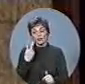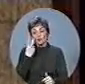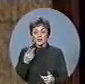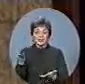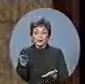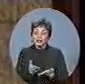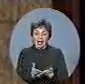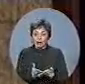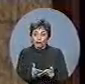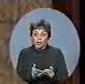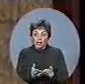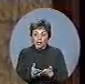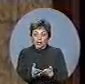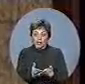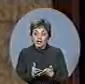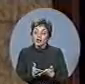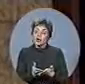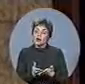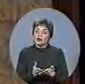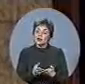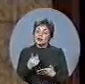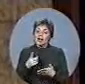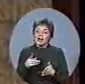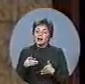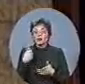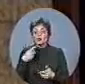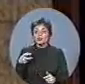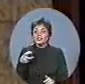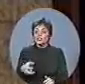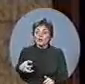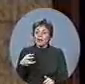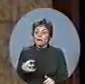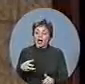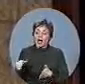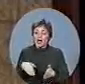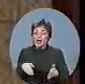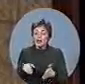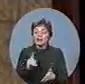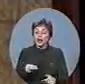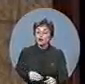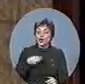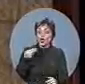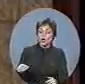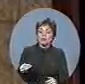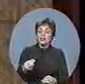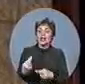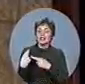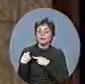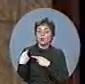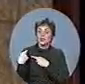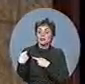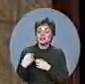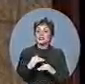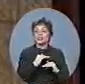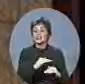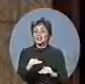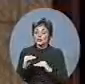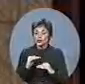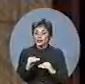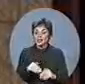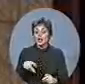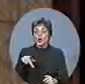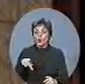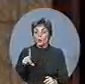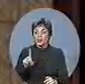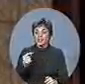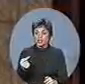oversight was handed over to industry CEOs. Yeah. Accident rates rose and safety plummeted. Yeah. Will the minister listen to those who know best